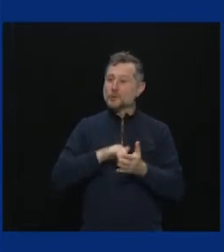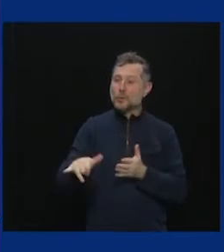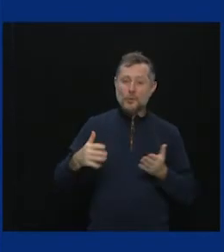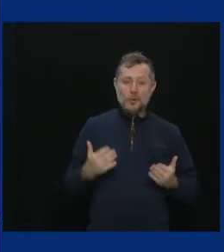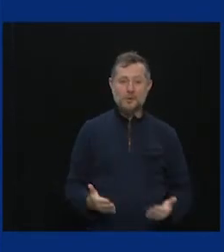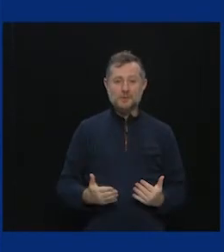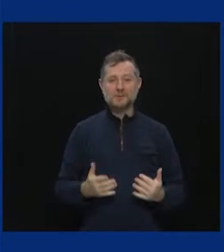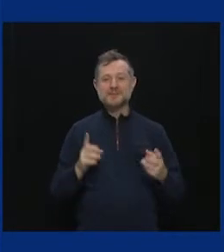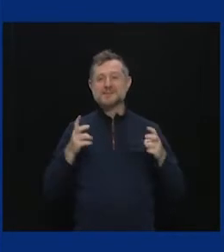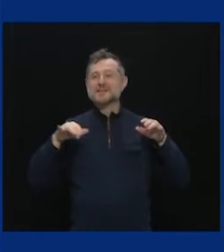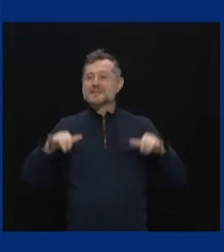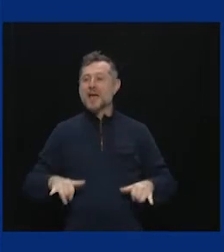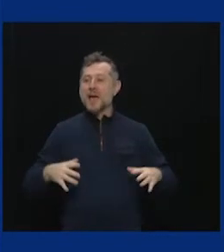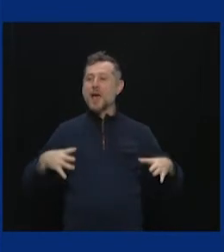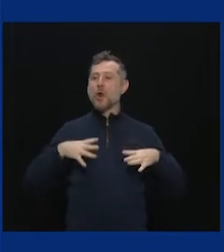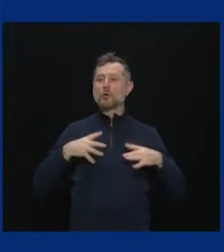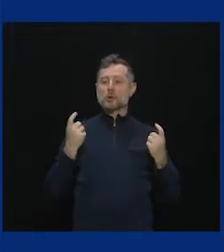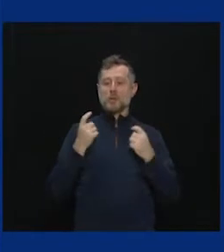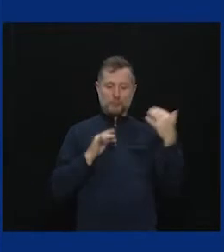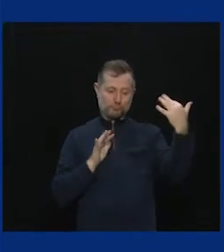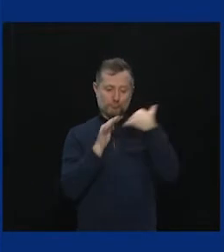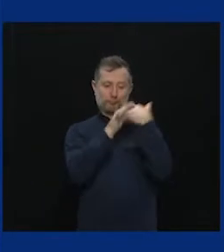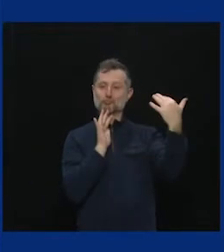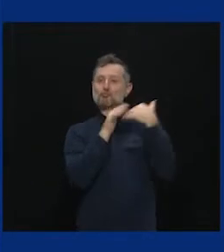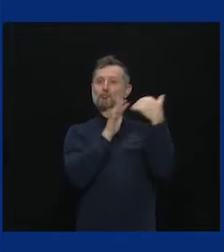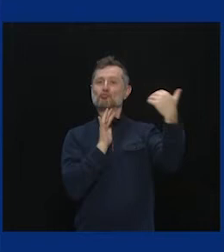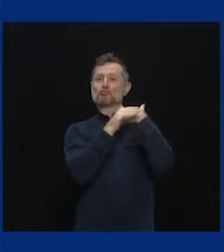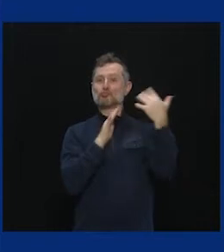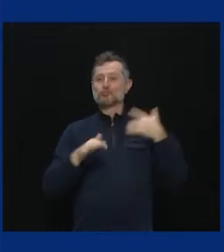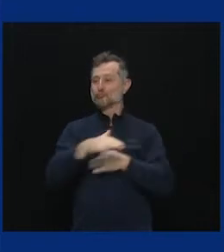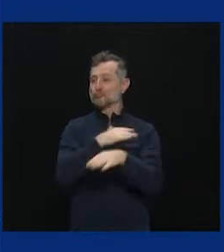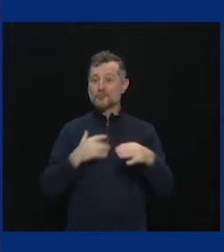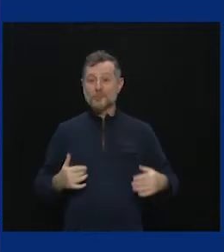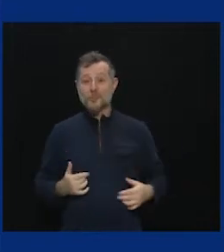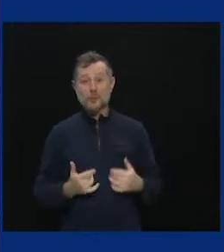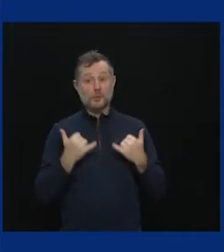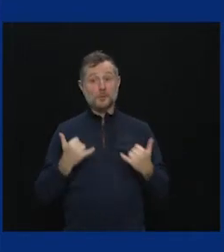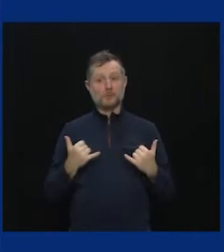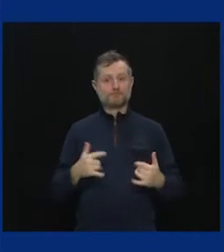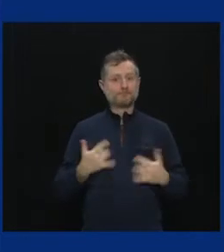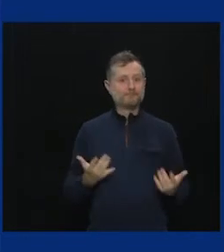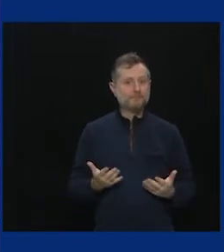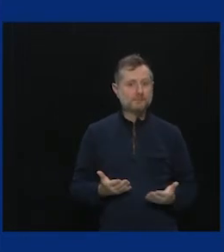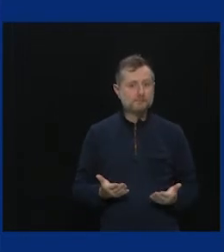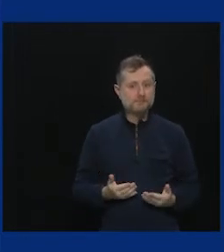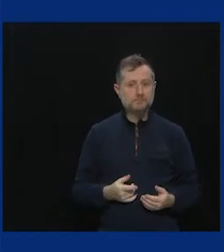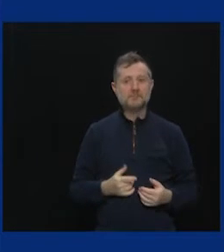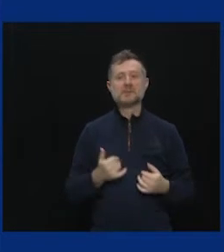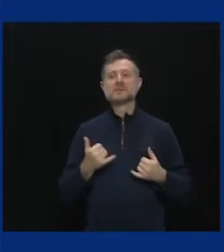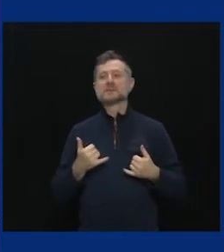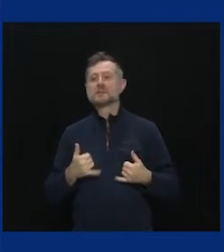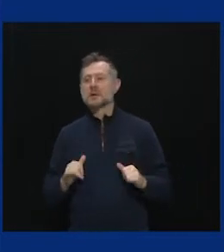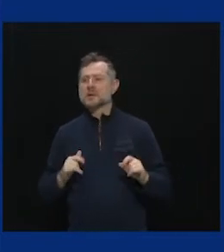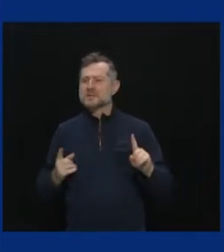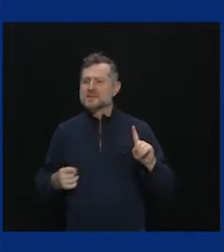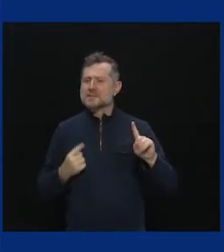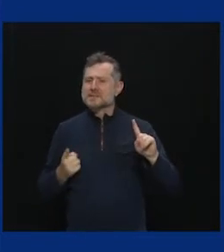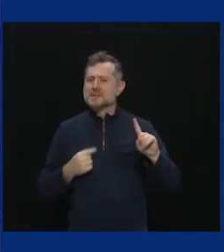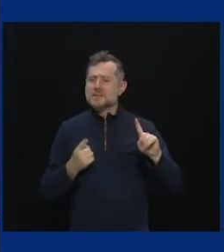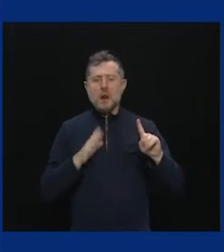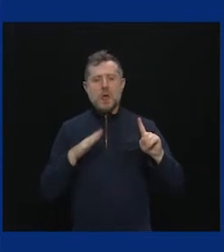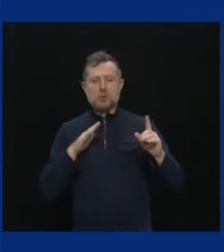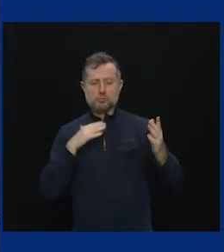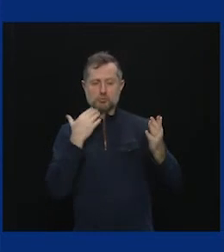State Development. So where are we today? We're not there yet. Despite what we're